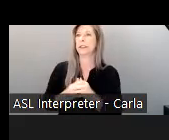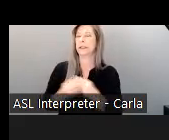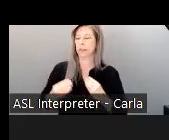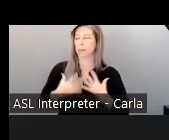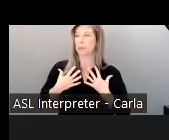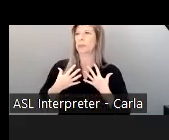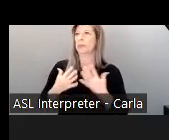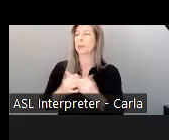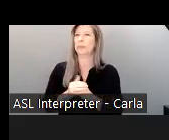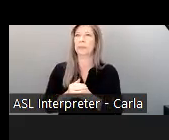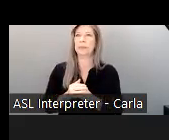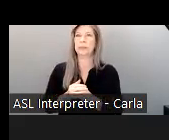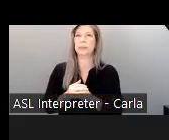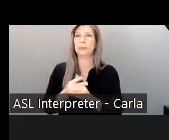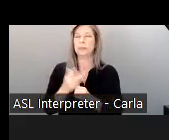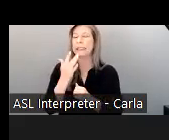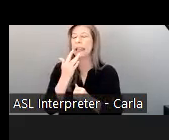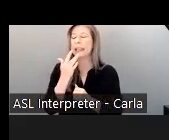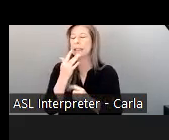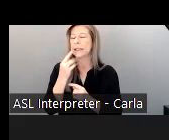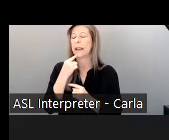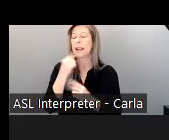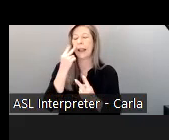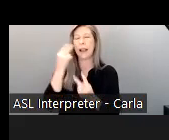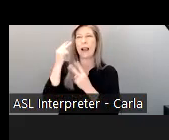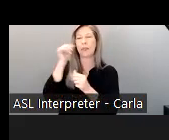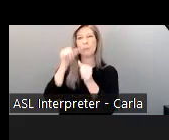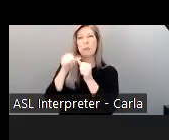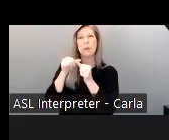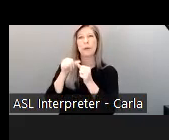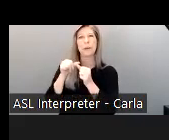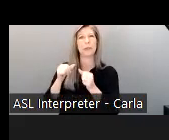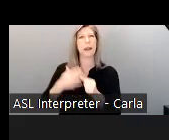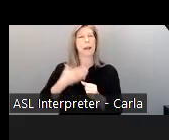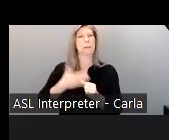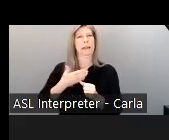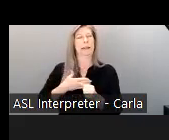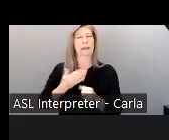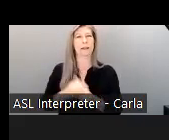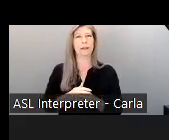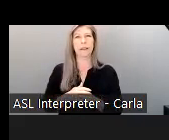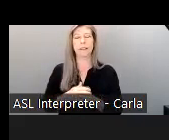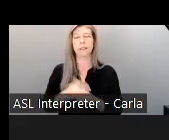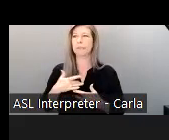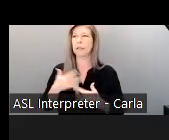tastes that bring us this memory of joy, nourishment.